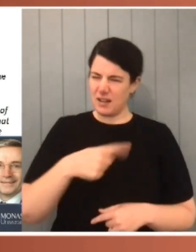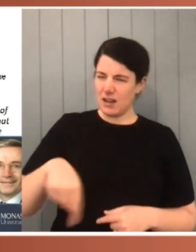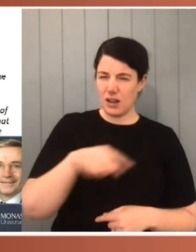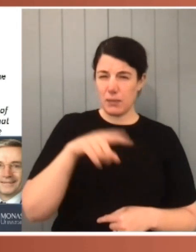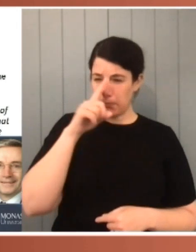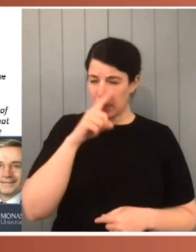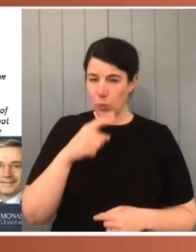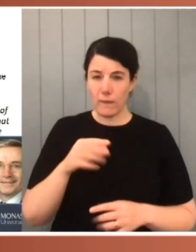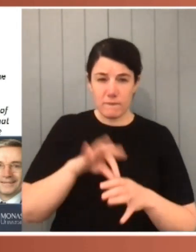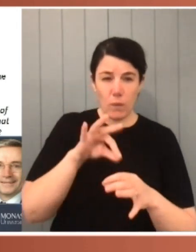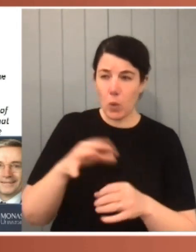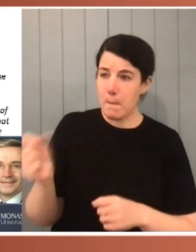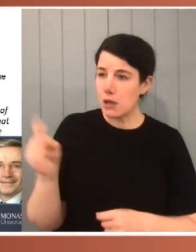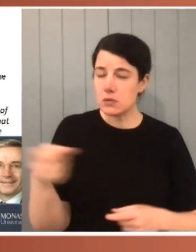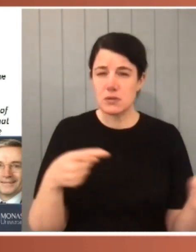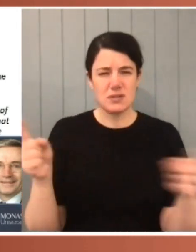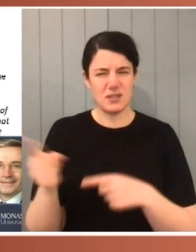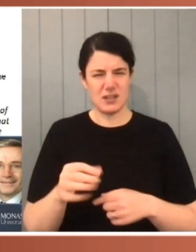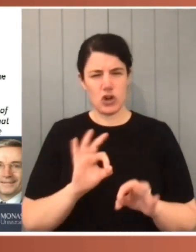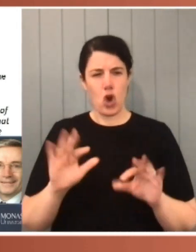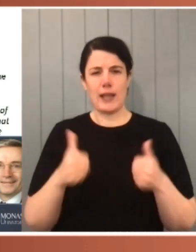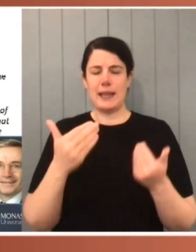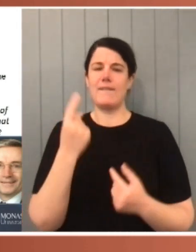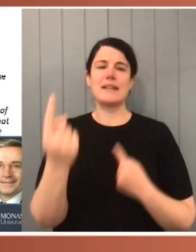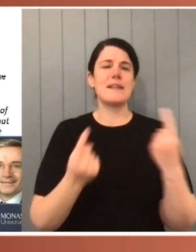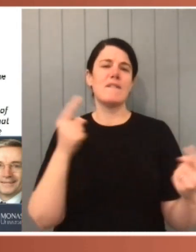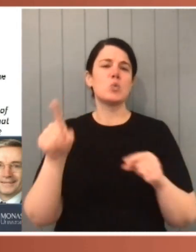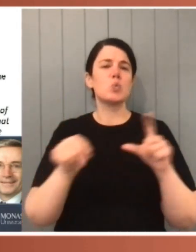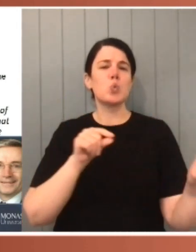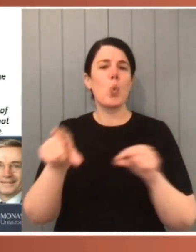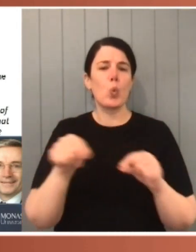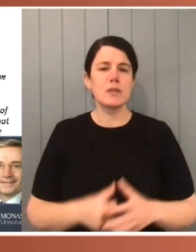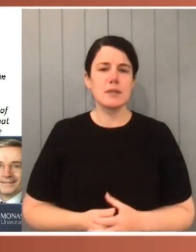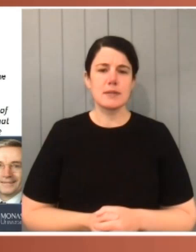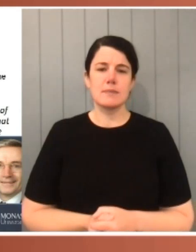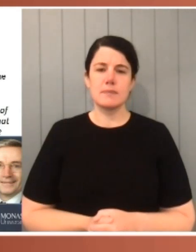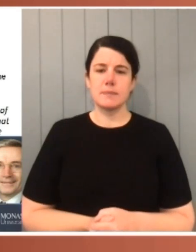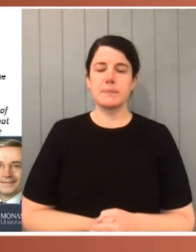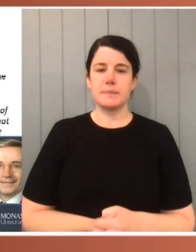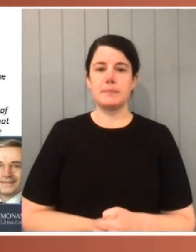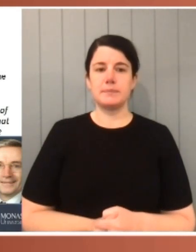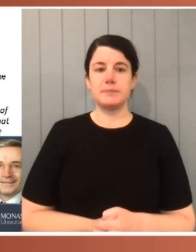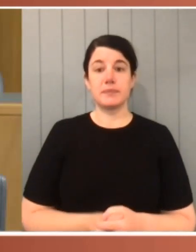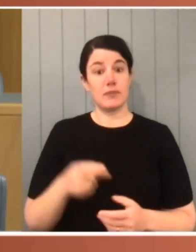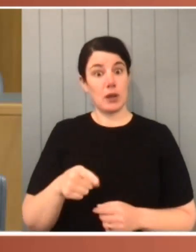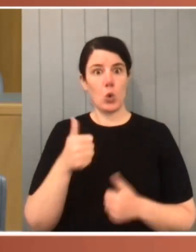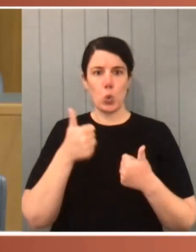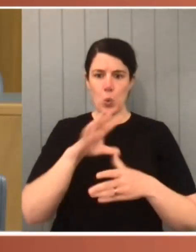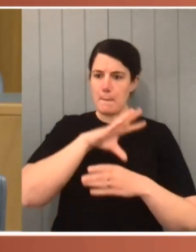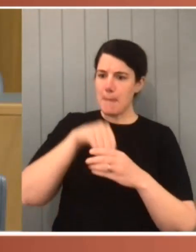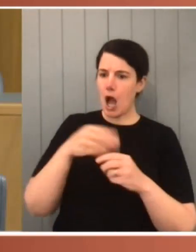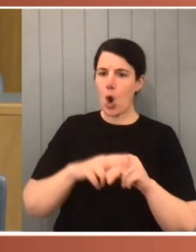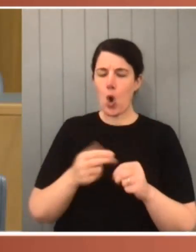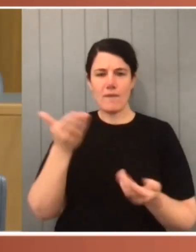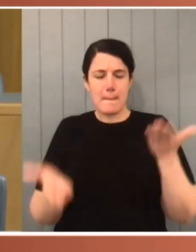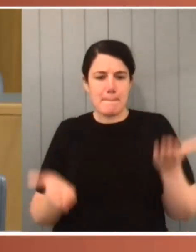denial of individual choice. It seems to me that an essential part of a liberal democracy should be the